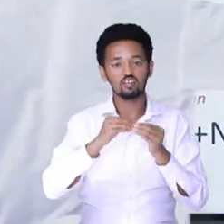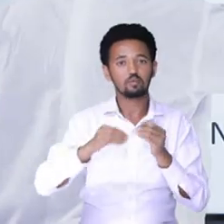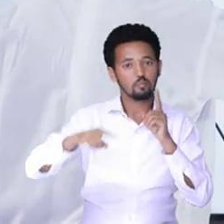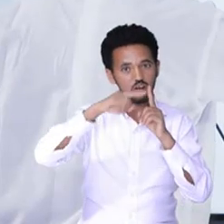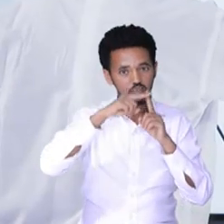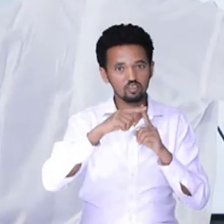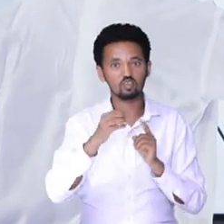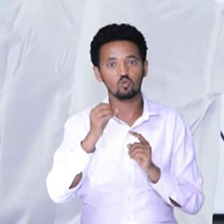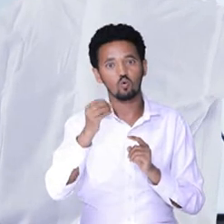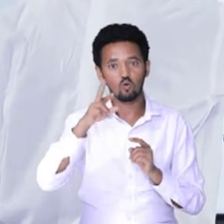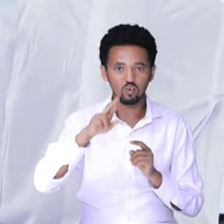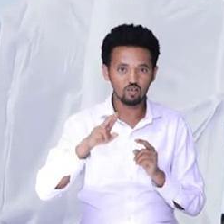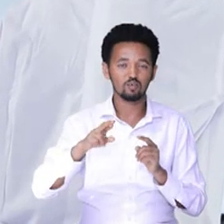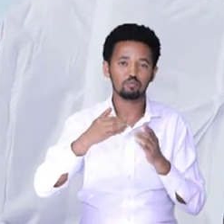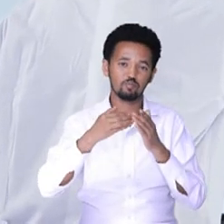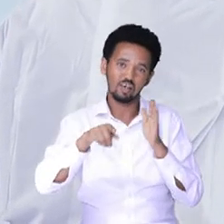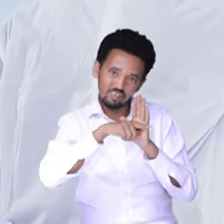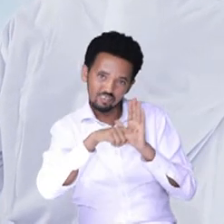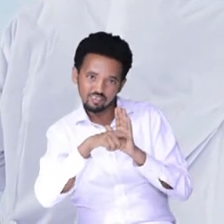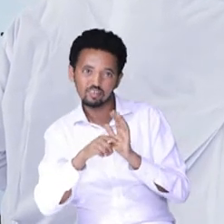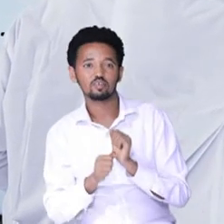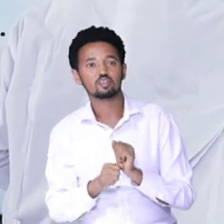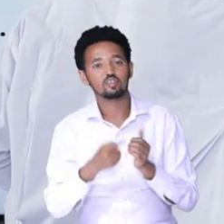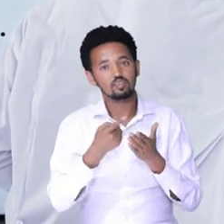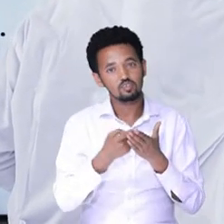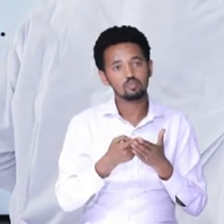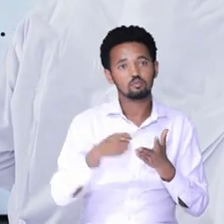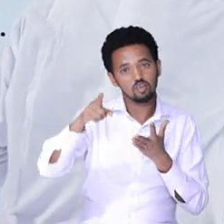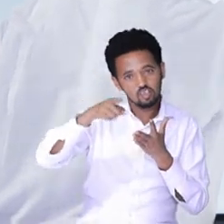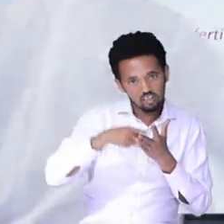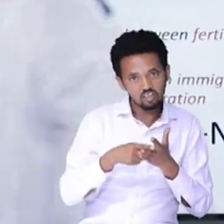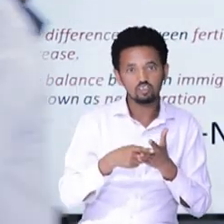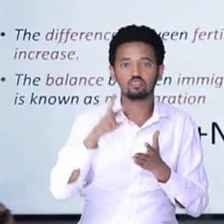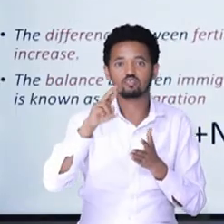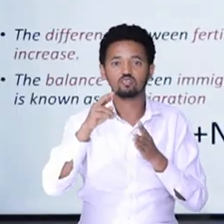or minus net migration rate.